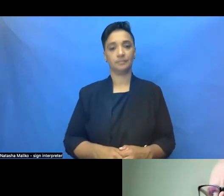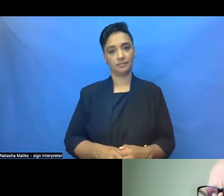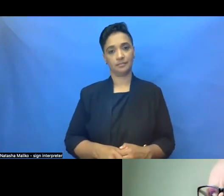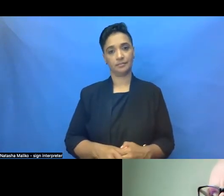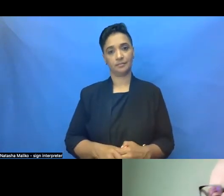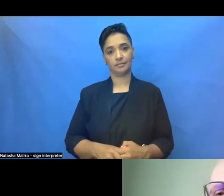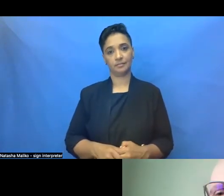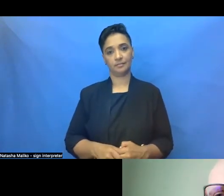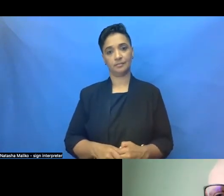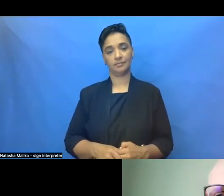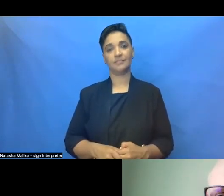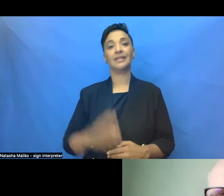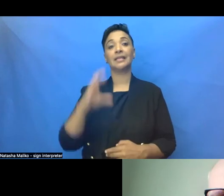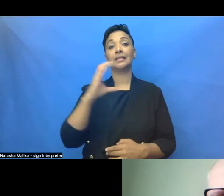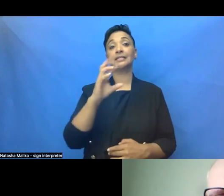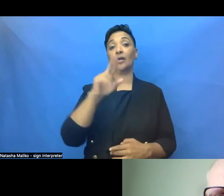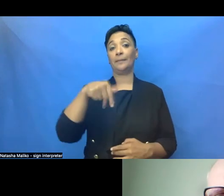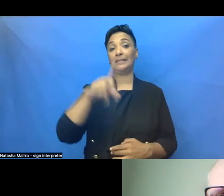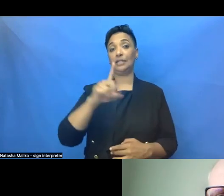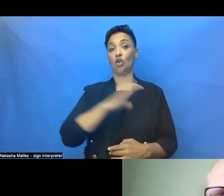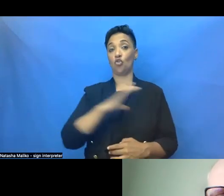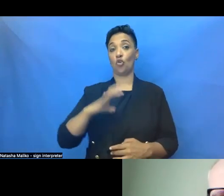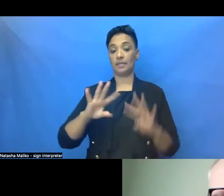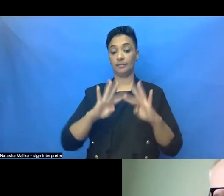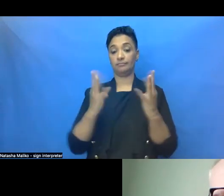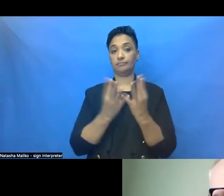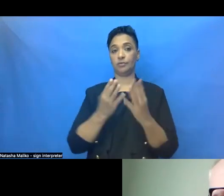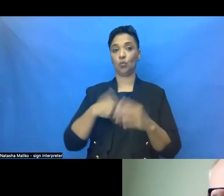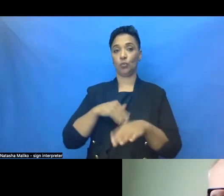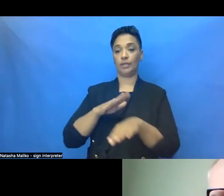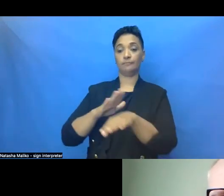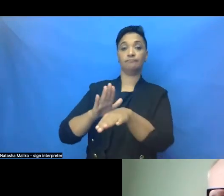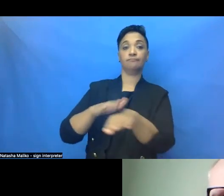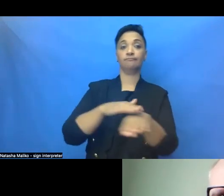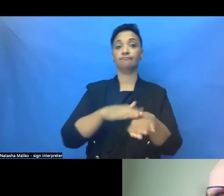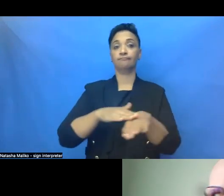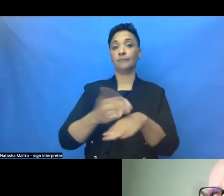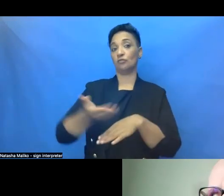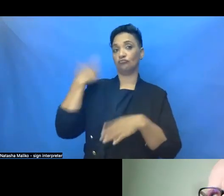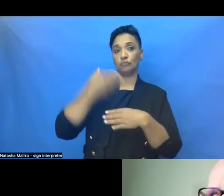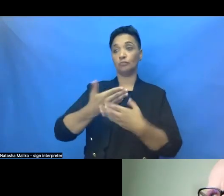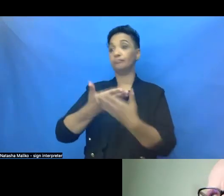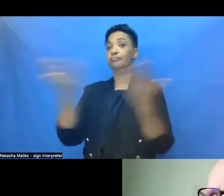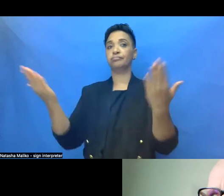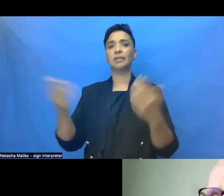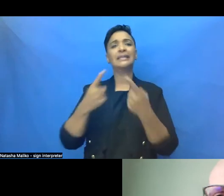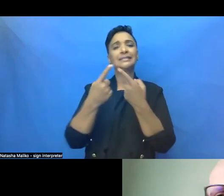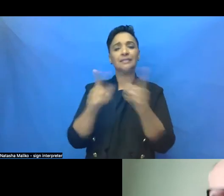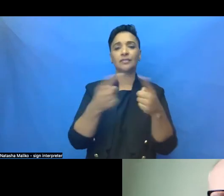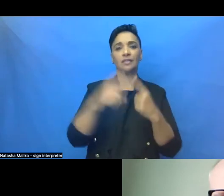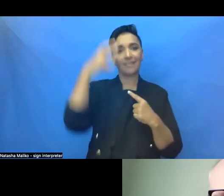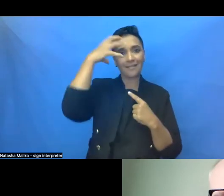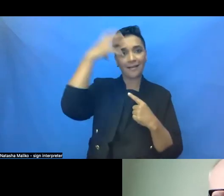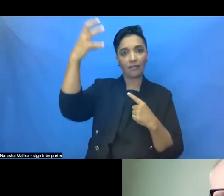call of the CRPD committee we made a few weeks ago to all states that are